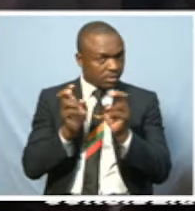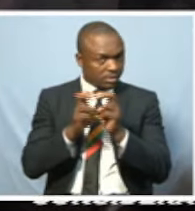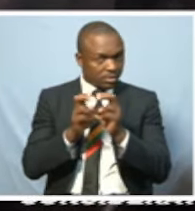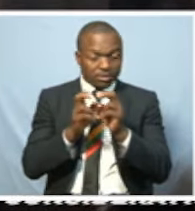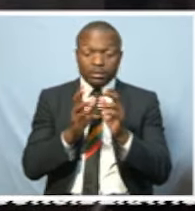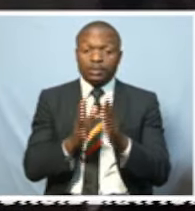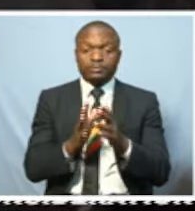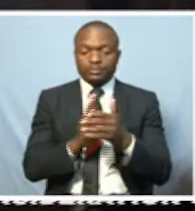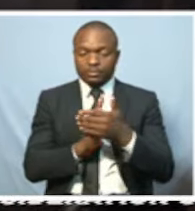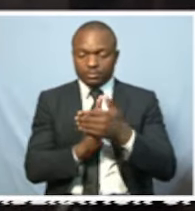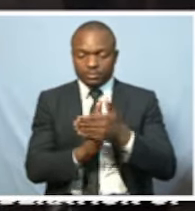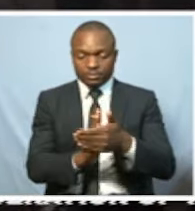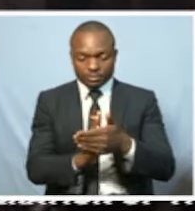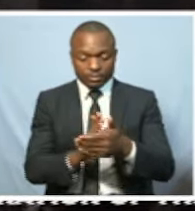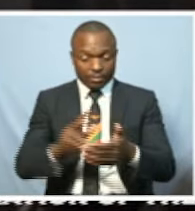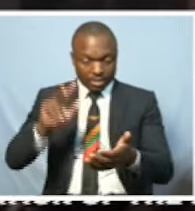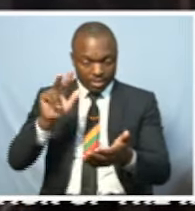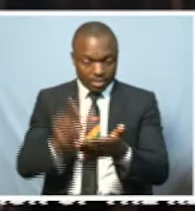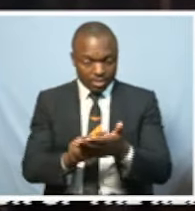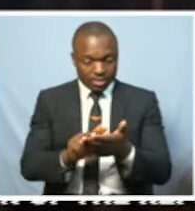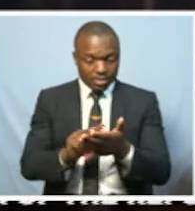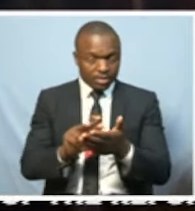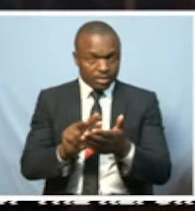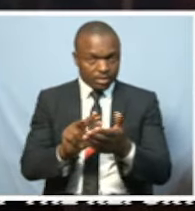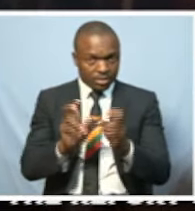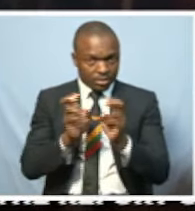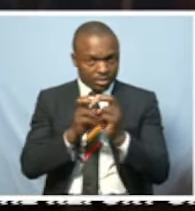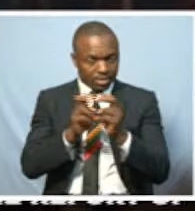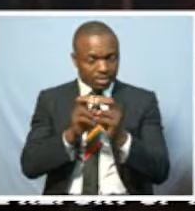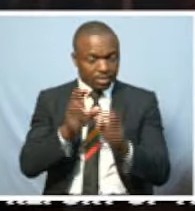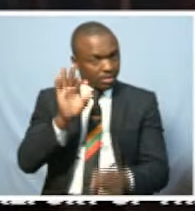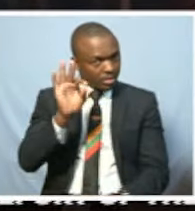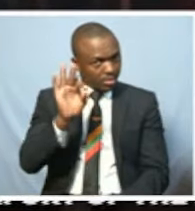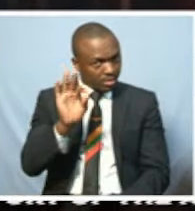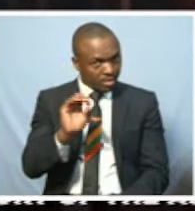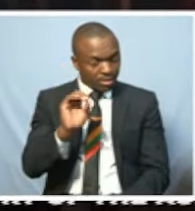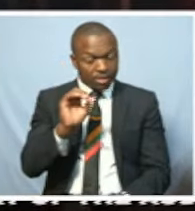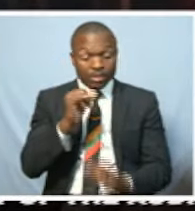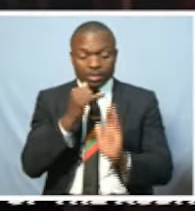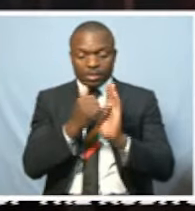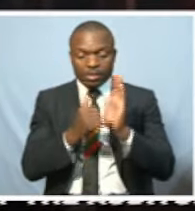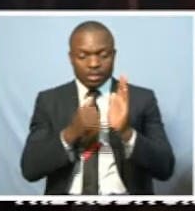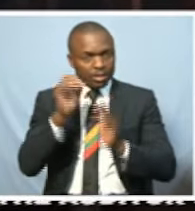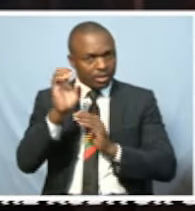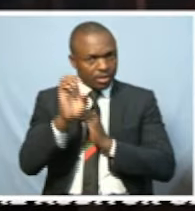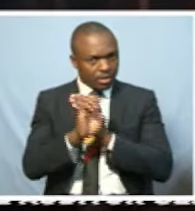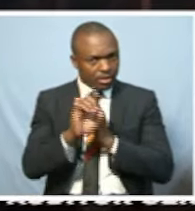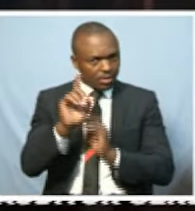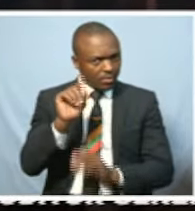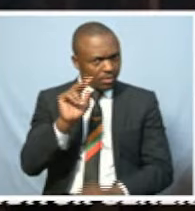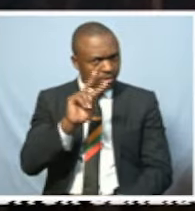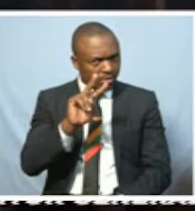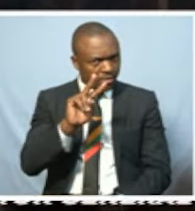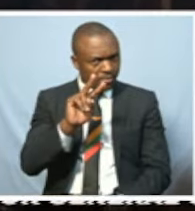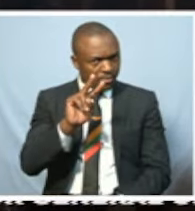date of signing the contract, yes, is 19th June 2023.